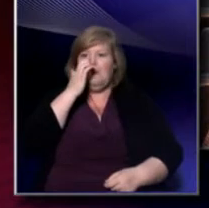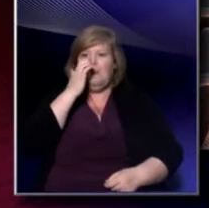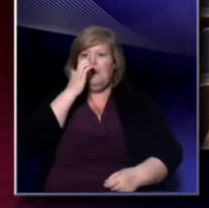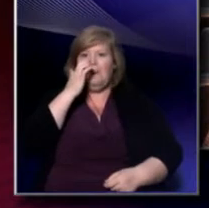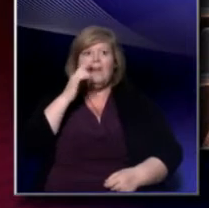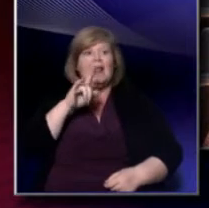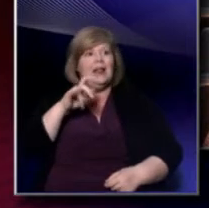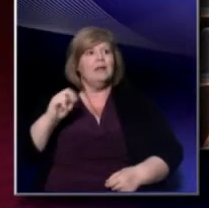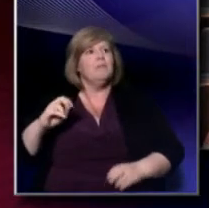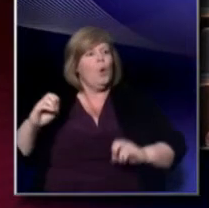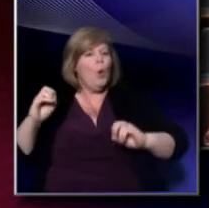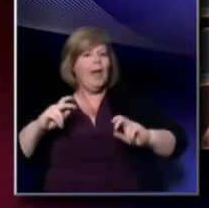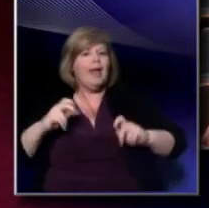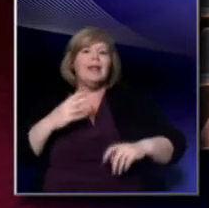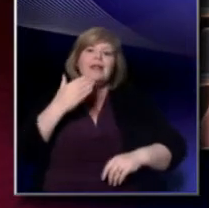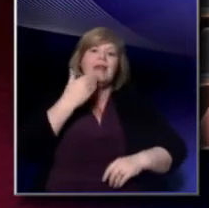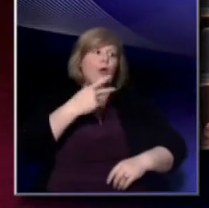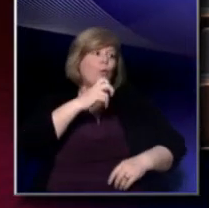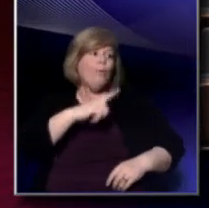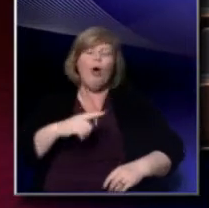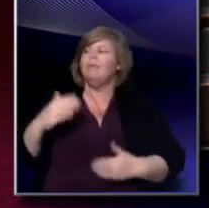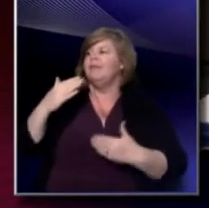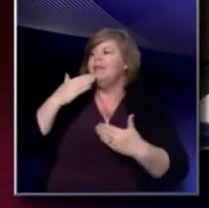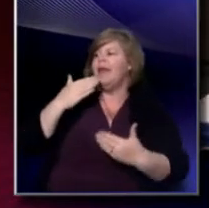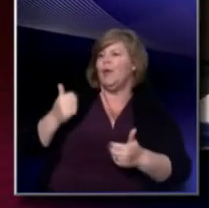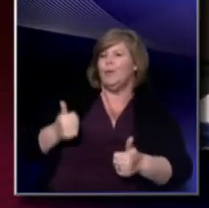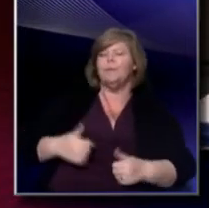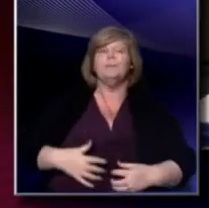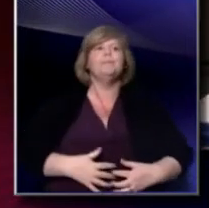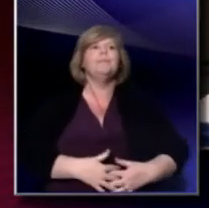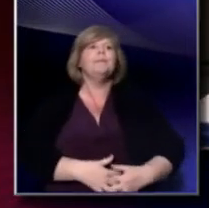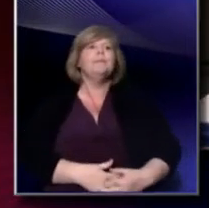Okay, thank you, Paul. Thank you.